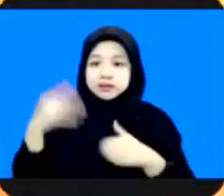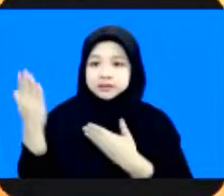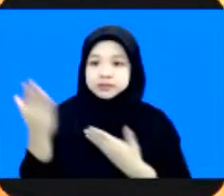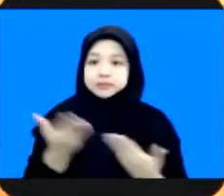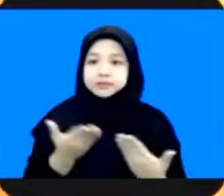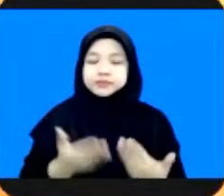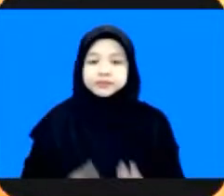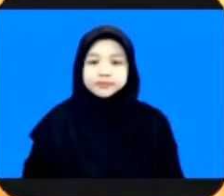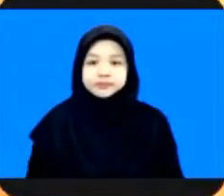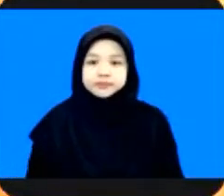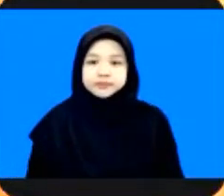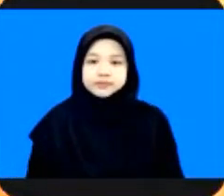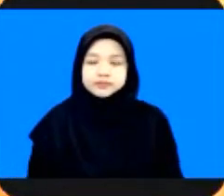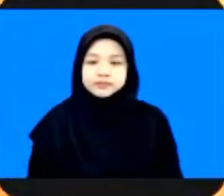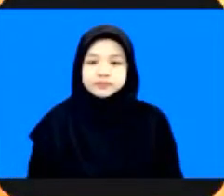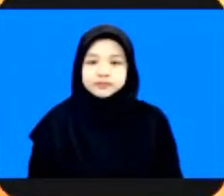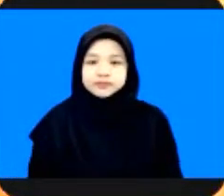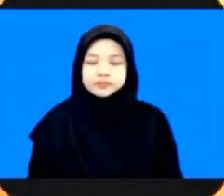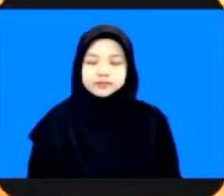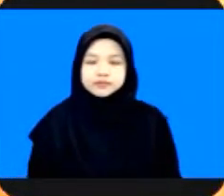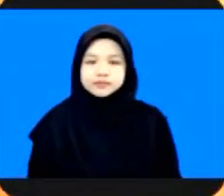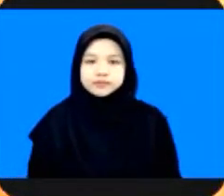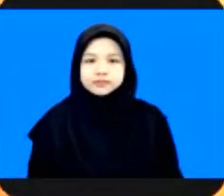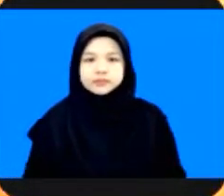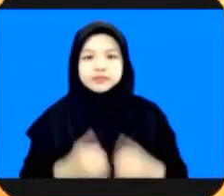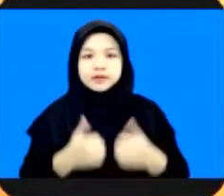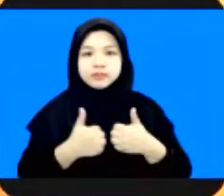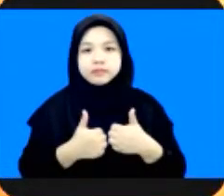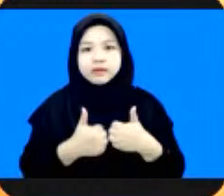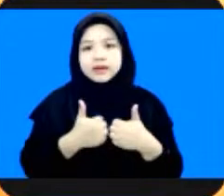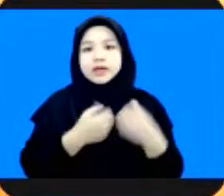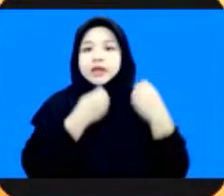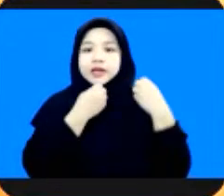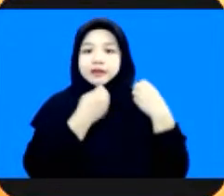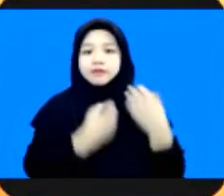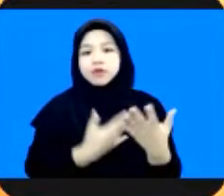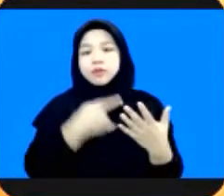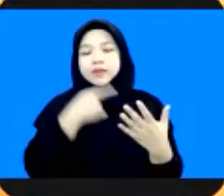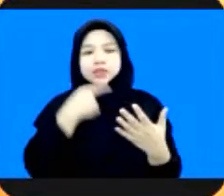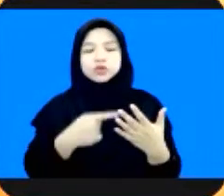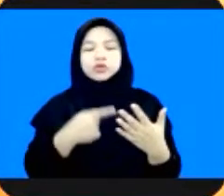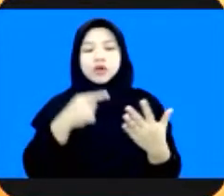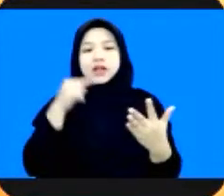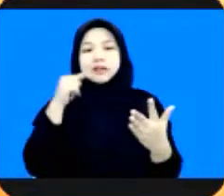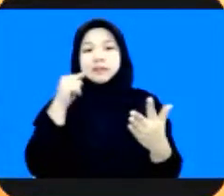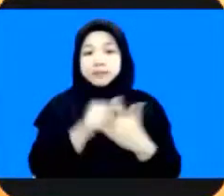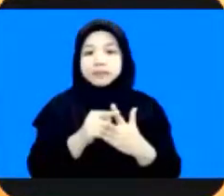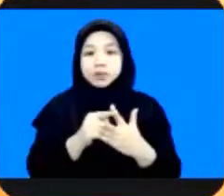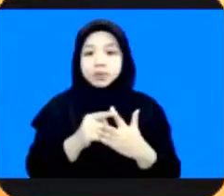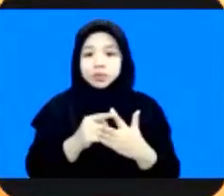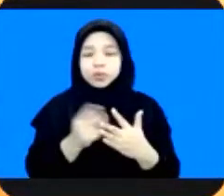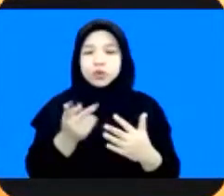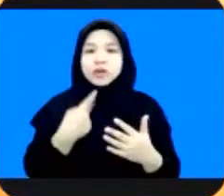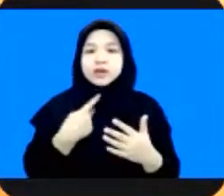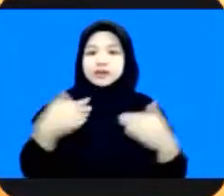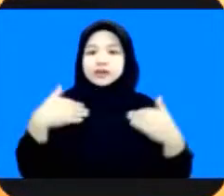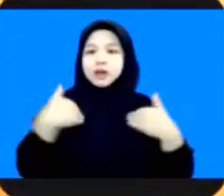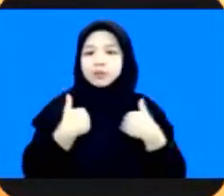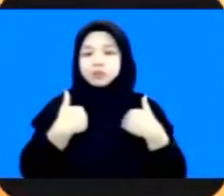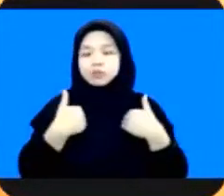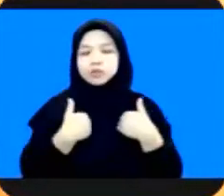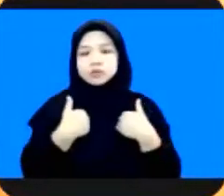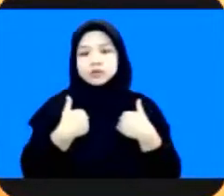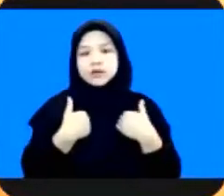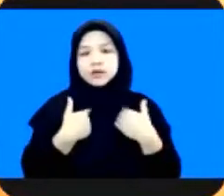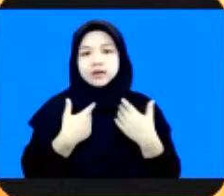Right. So for election-related misinformation, at Meta, we have voter suppression or voter interference policy. So